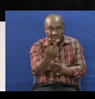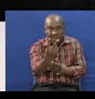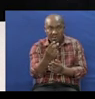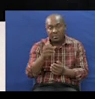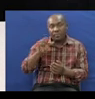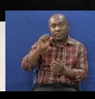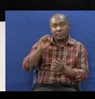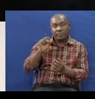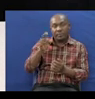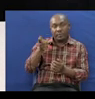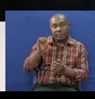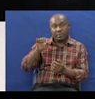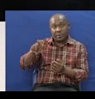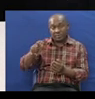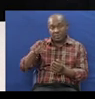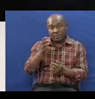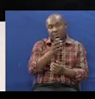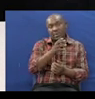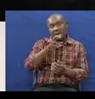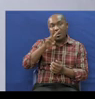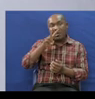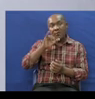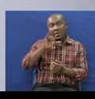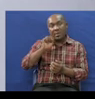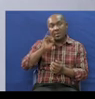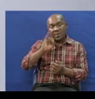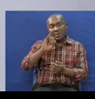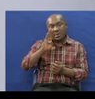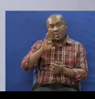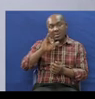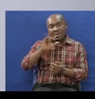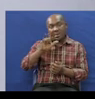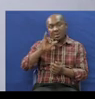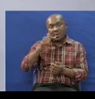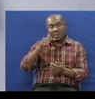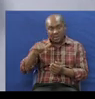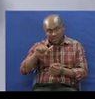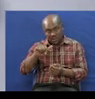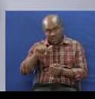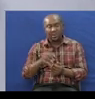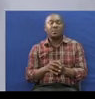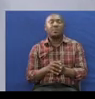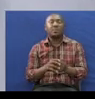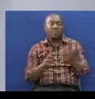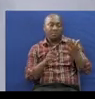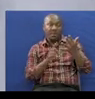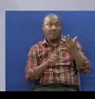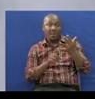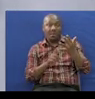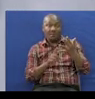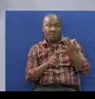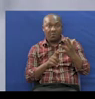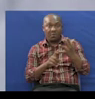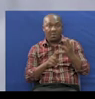Ships visibility. Number five, we have the aerial